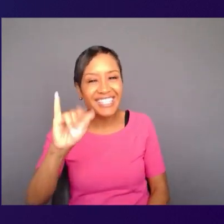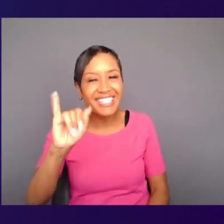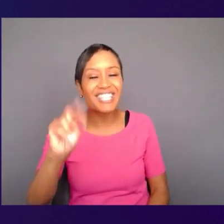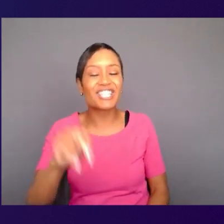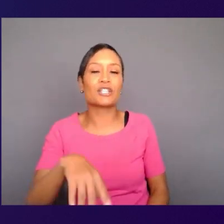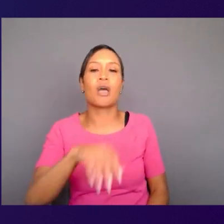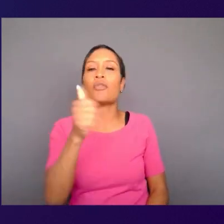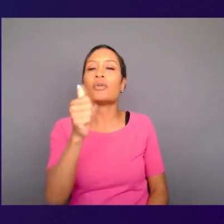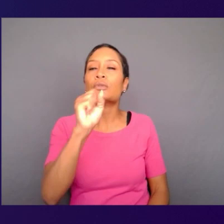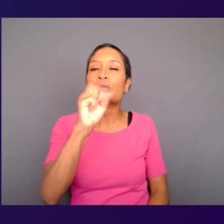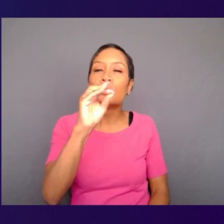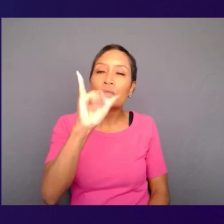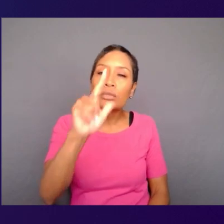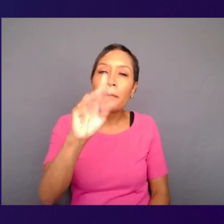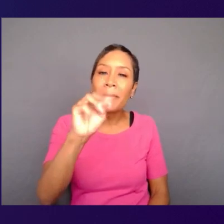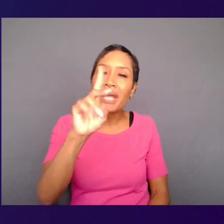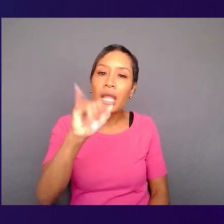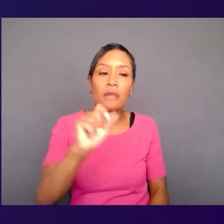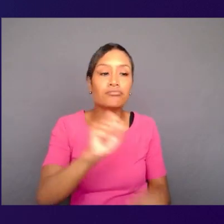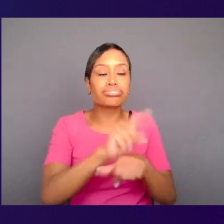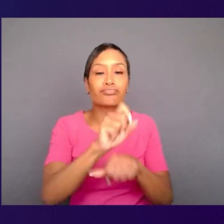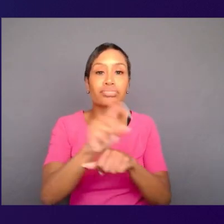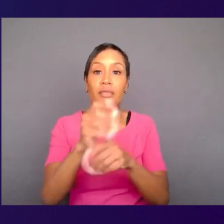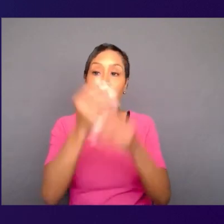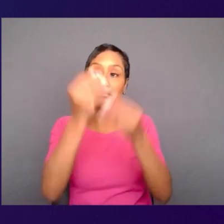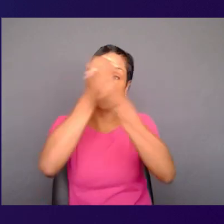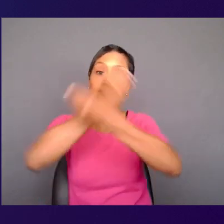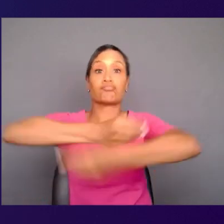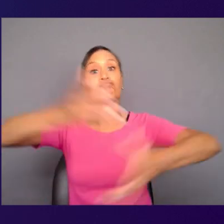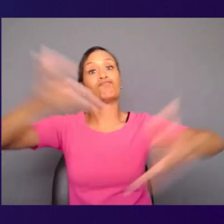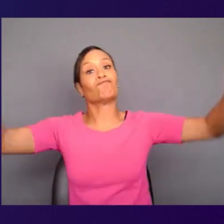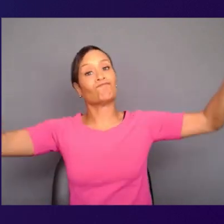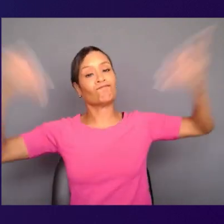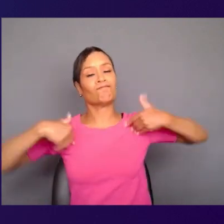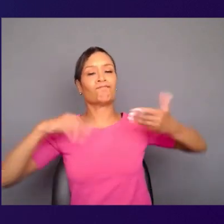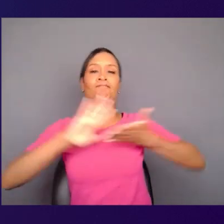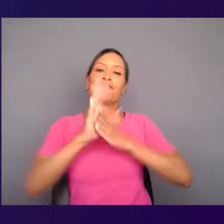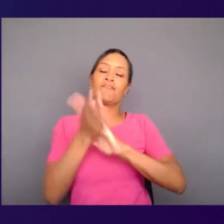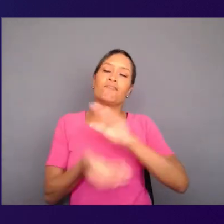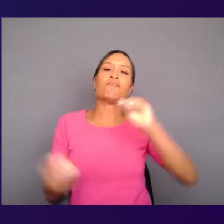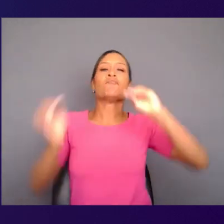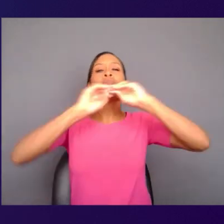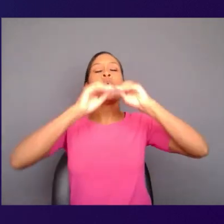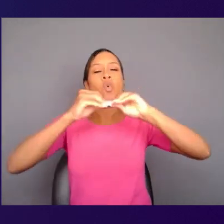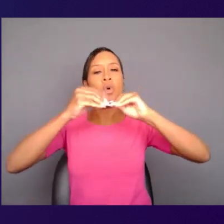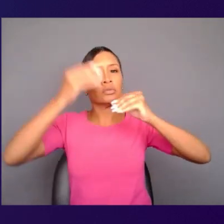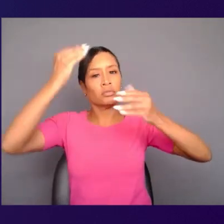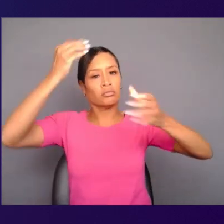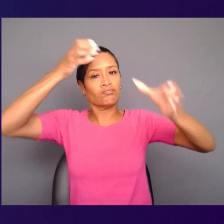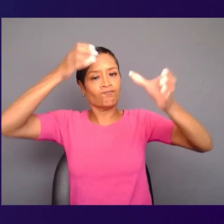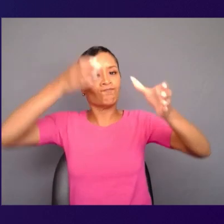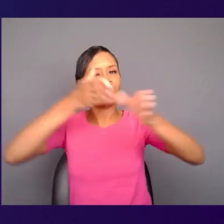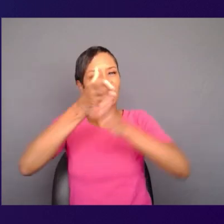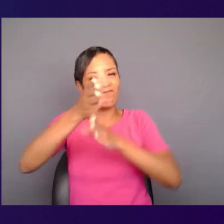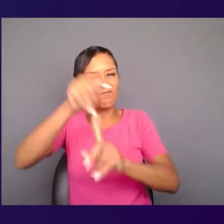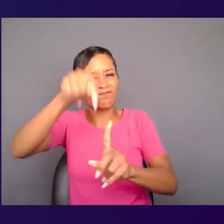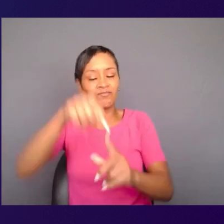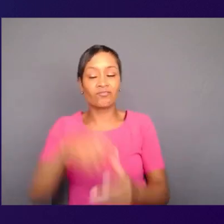sites, and let everyone know that you've become more knowledgeable in this particular discipline. That's right.